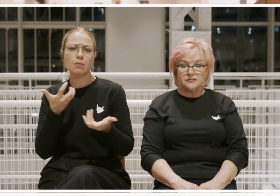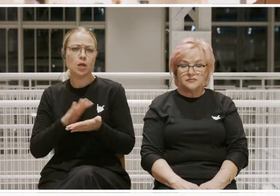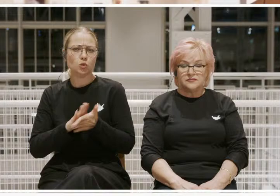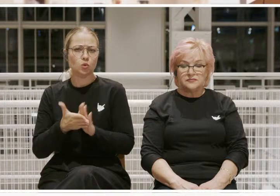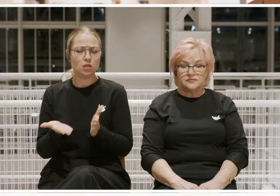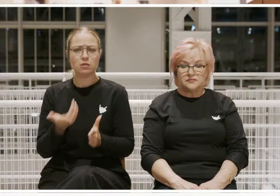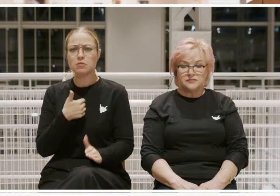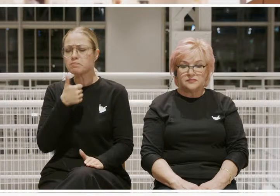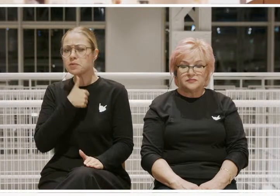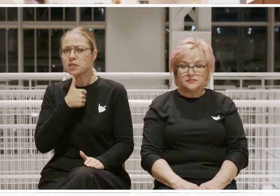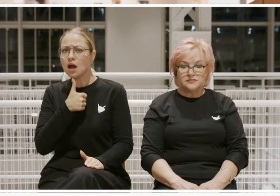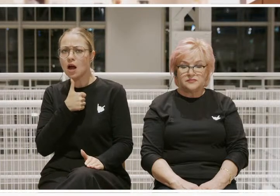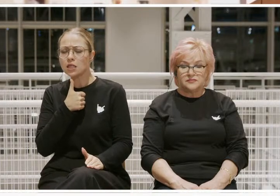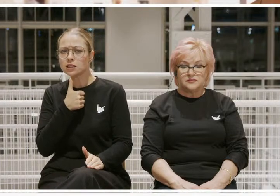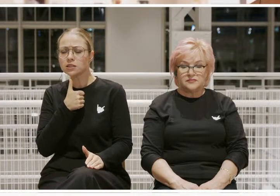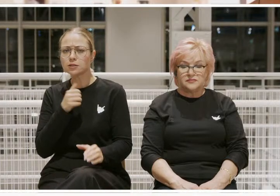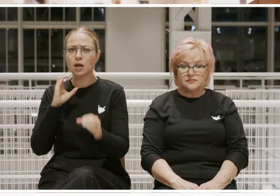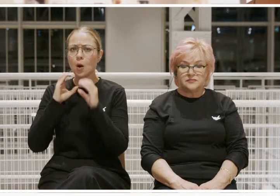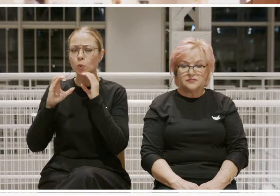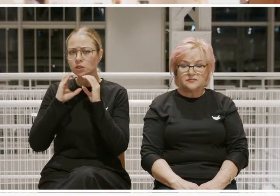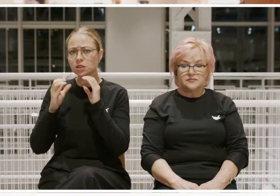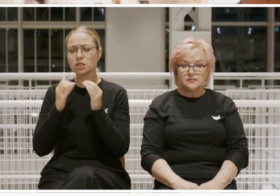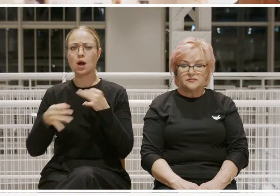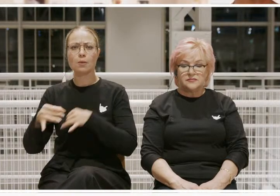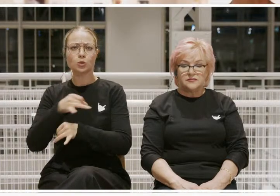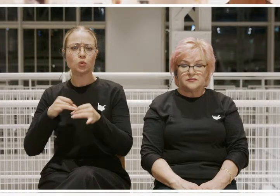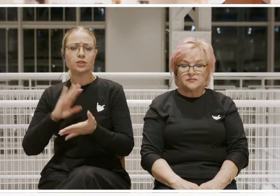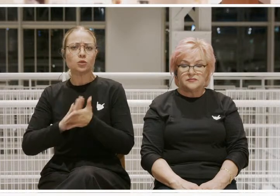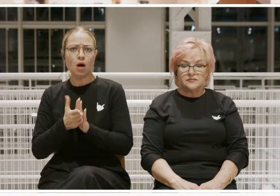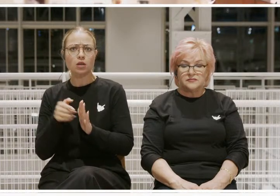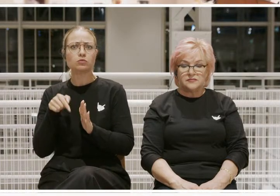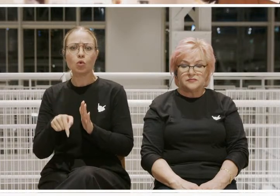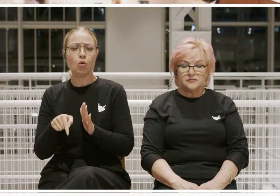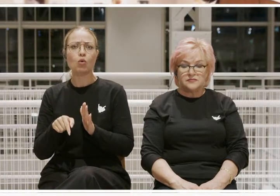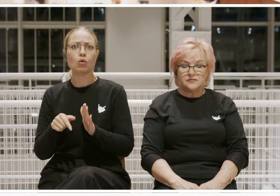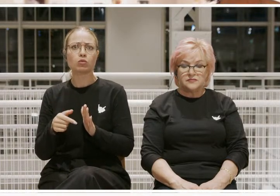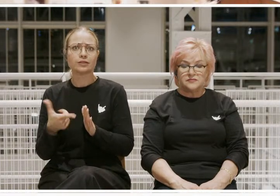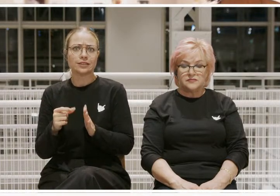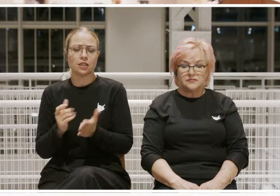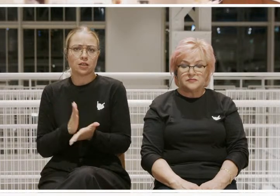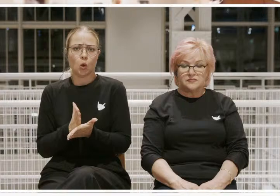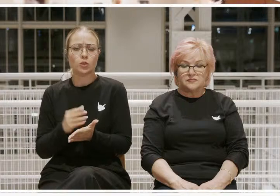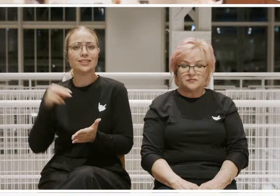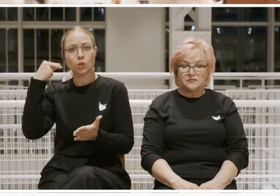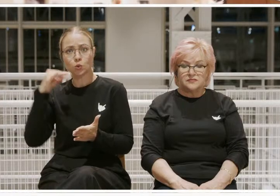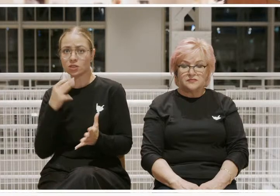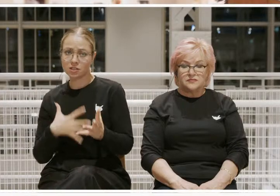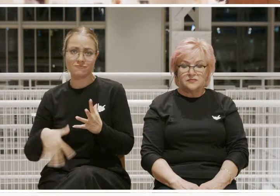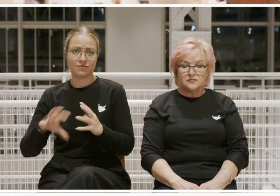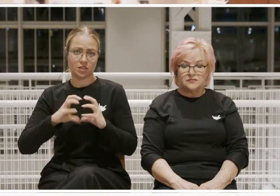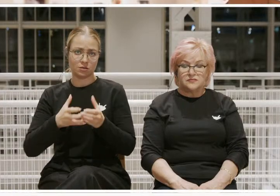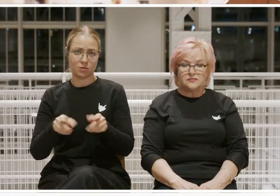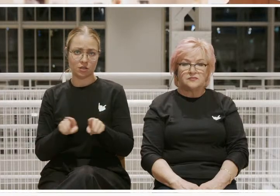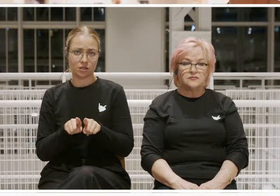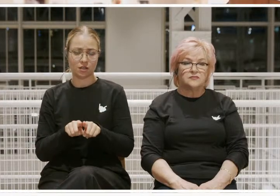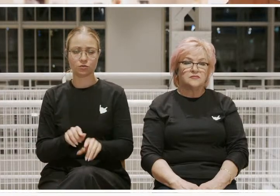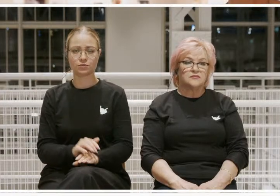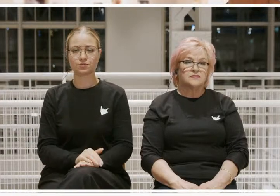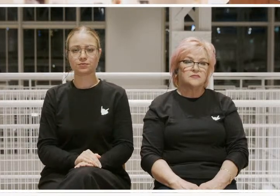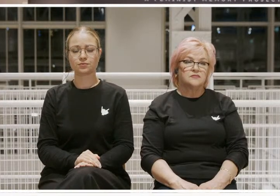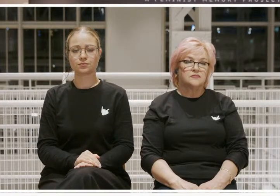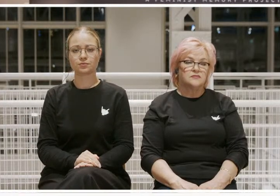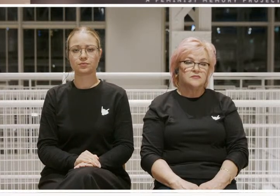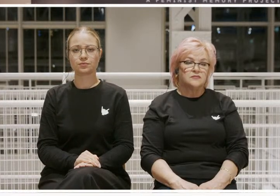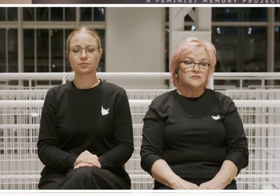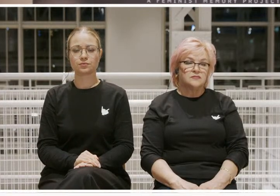current condition of Turkey and of Istanbul to those we invite. And what we were very interested is what is shared, what is resonating